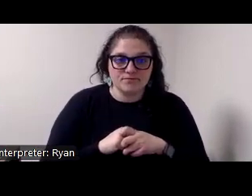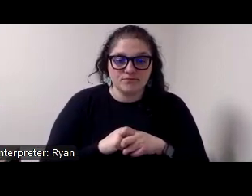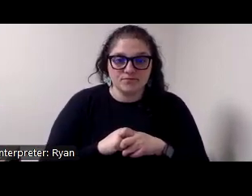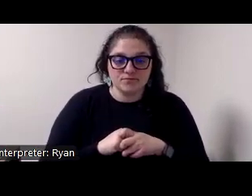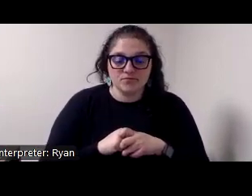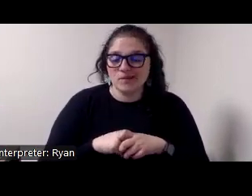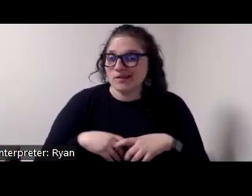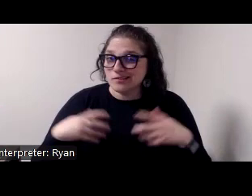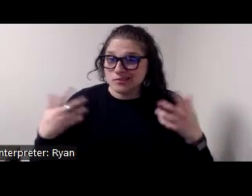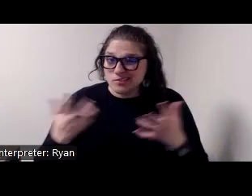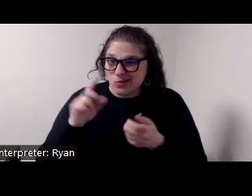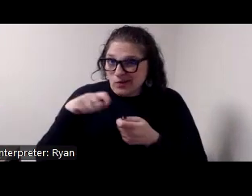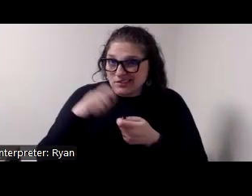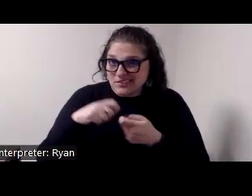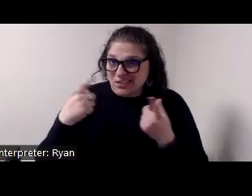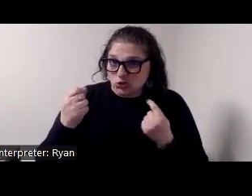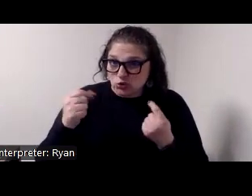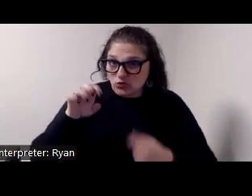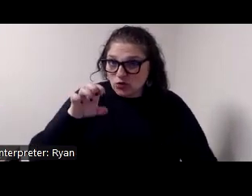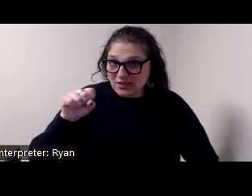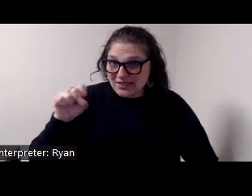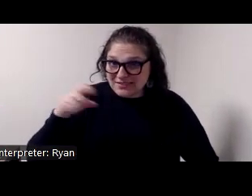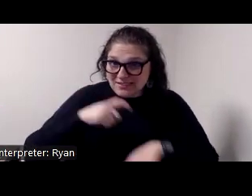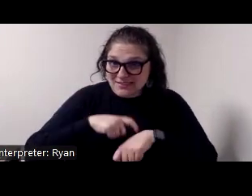what is the exact flow of an ESS timesheet?